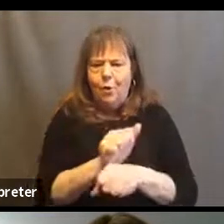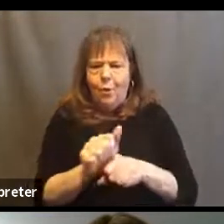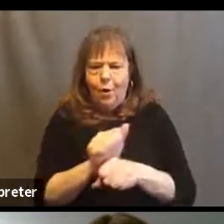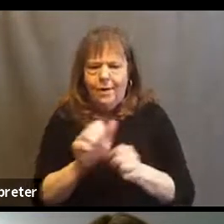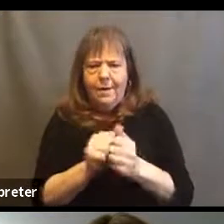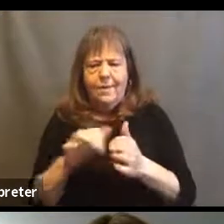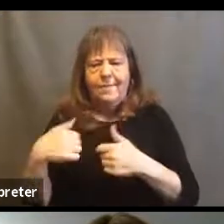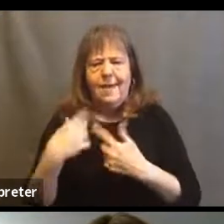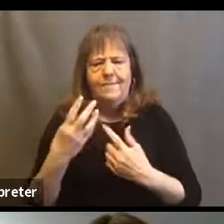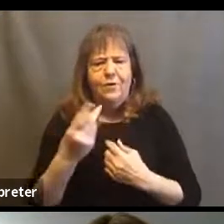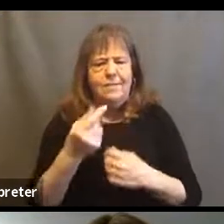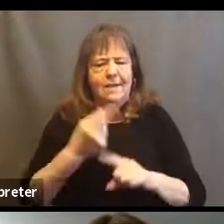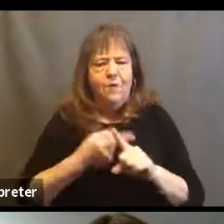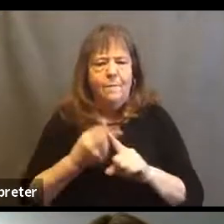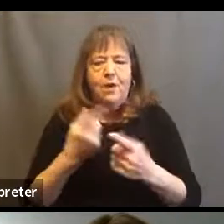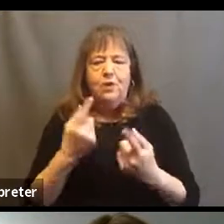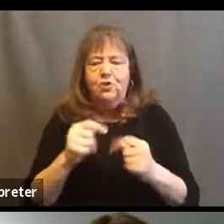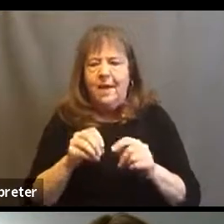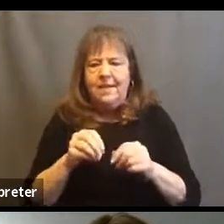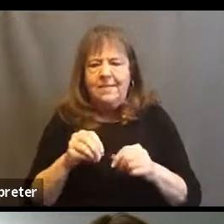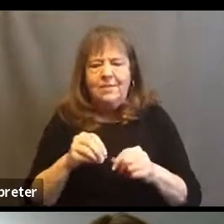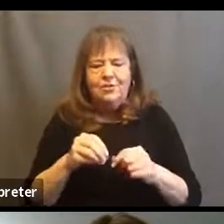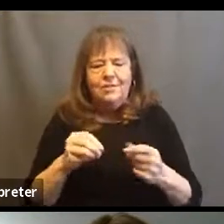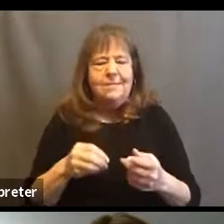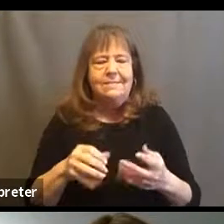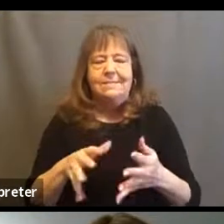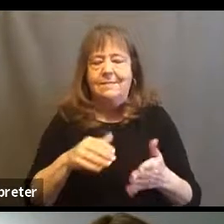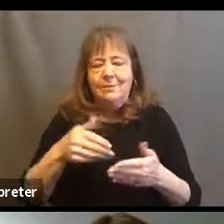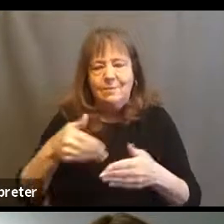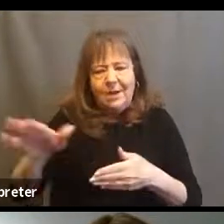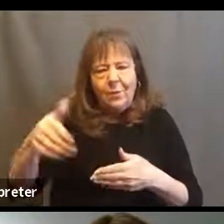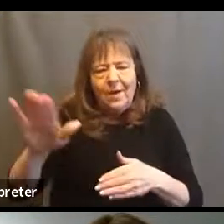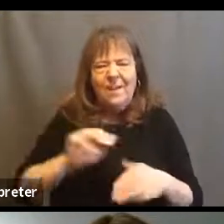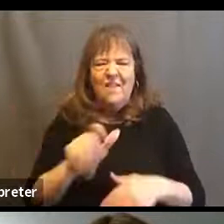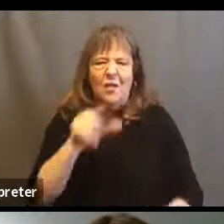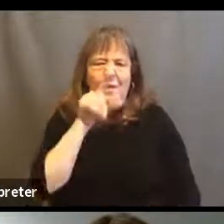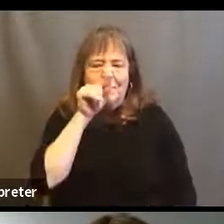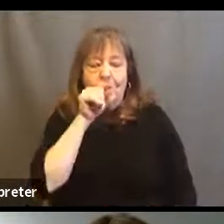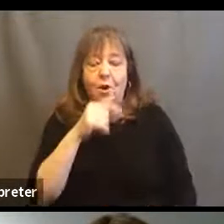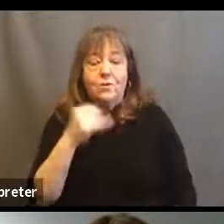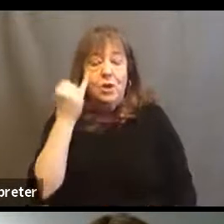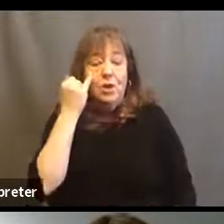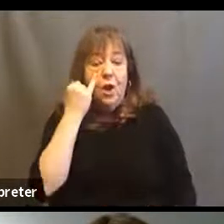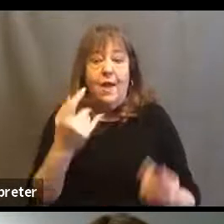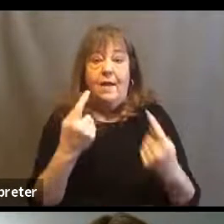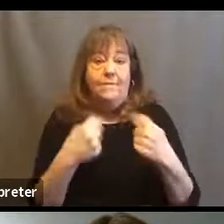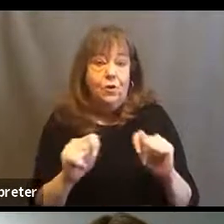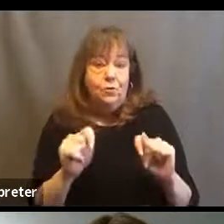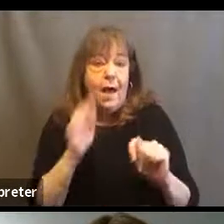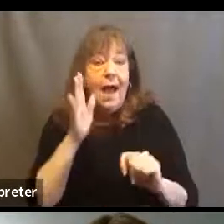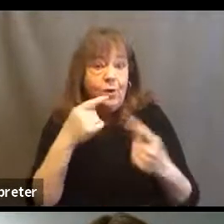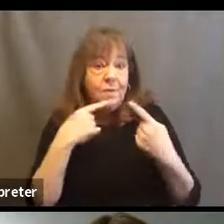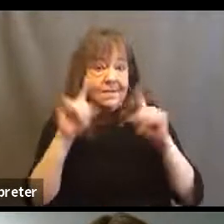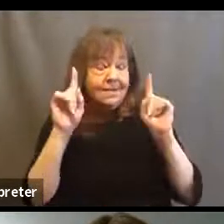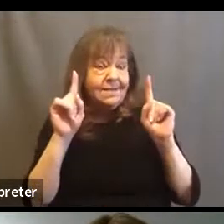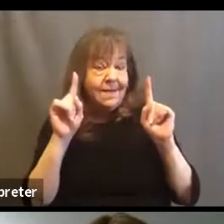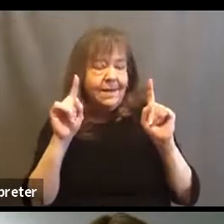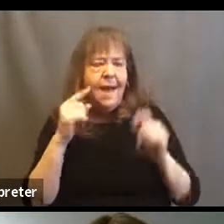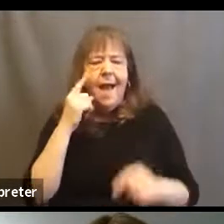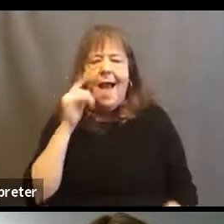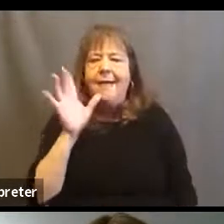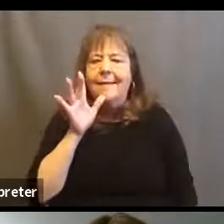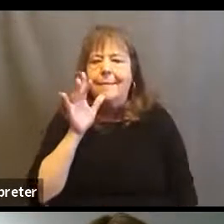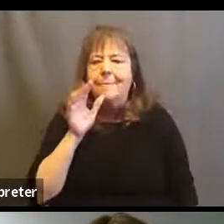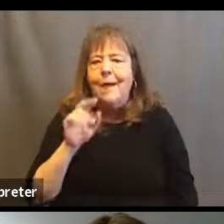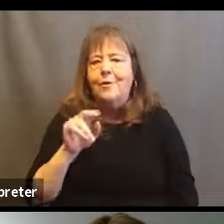several months, just trying to get rid of the swarming birds. And I think, in the old classic saying that if you try, you will succeed. I think Mother Nature is